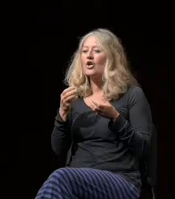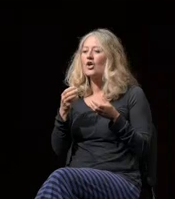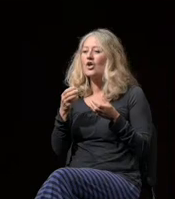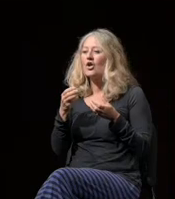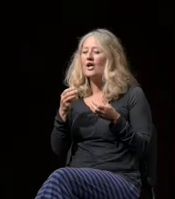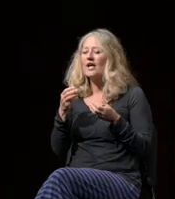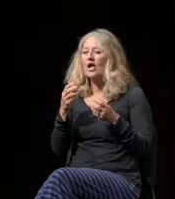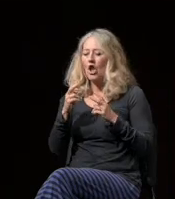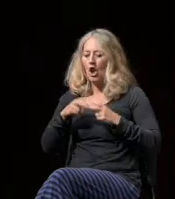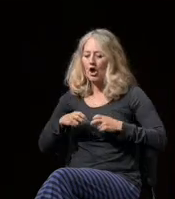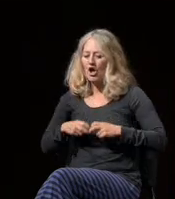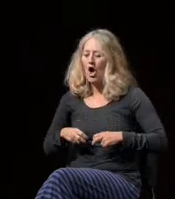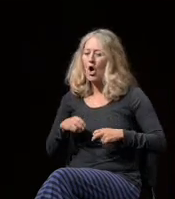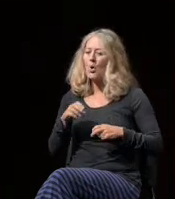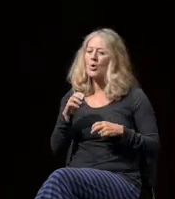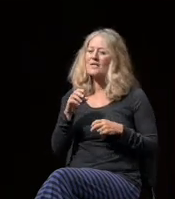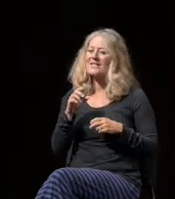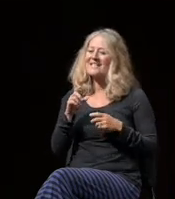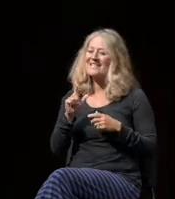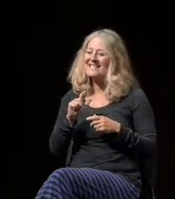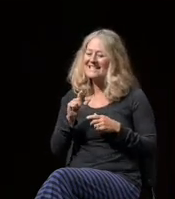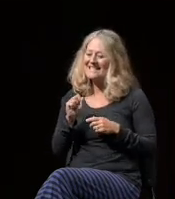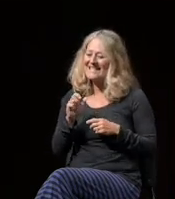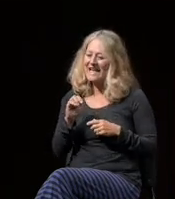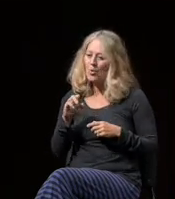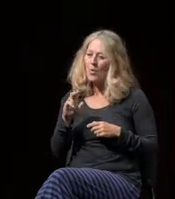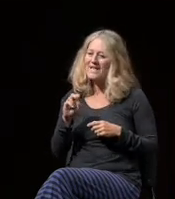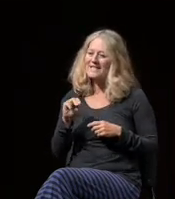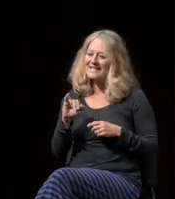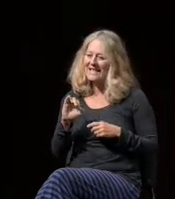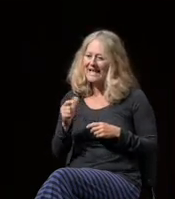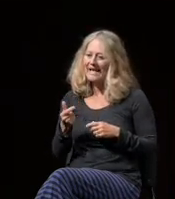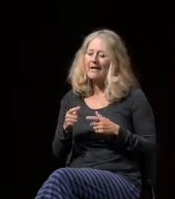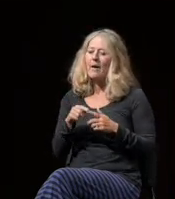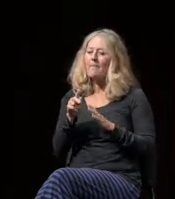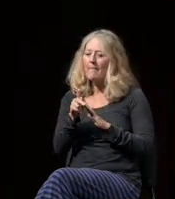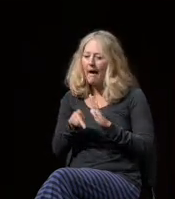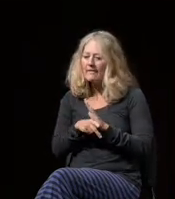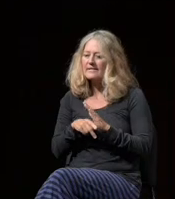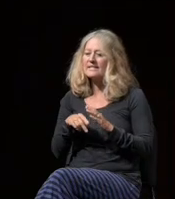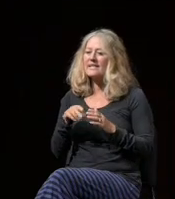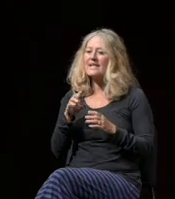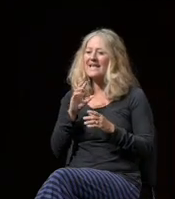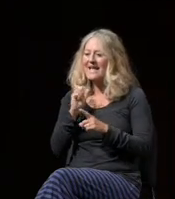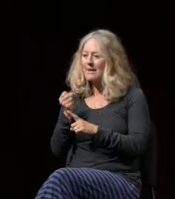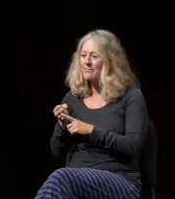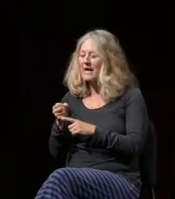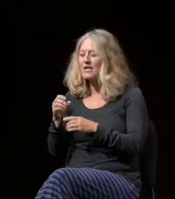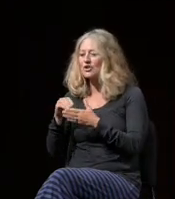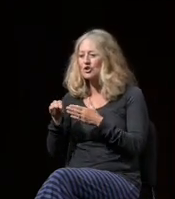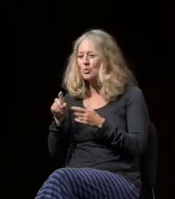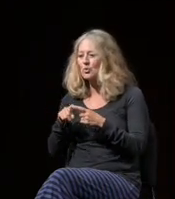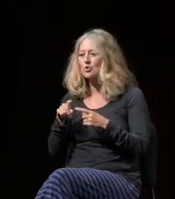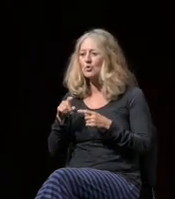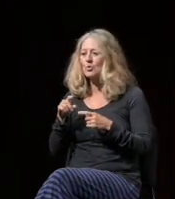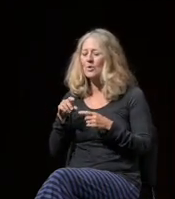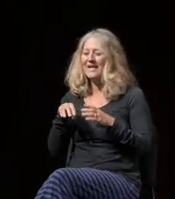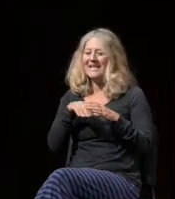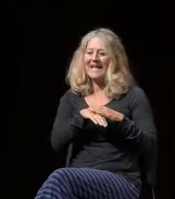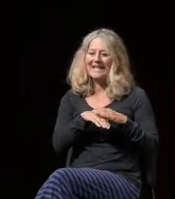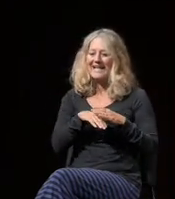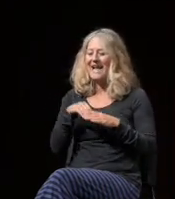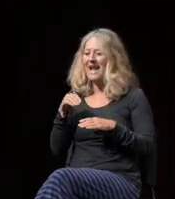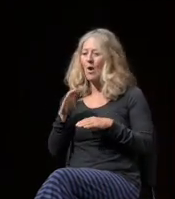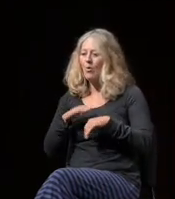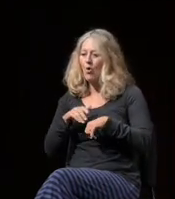our sequencing. We need to look at our policies that we have in place that impact the student's ability to get in, get through, and get out all time,